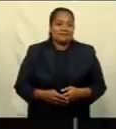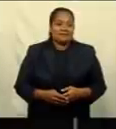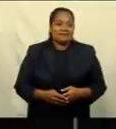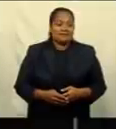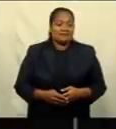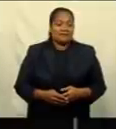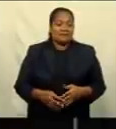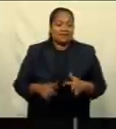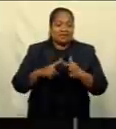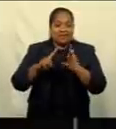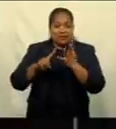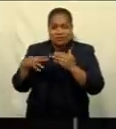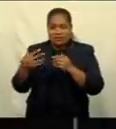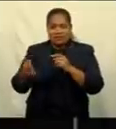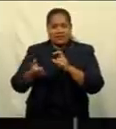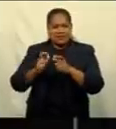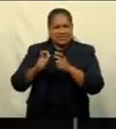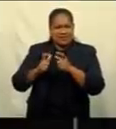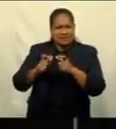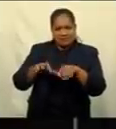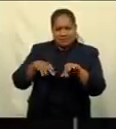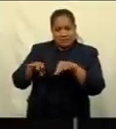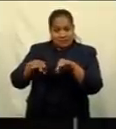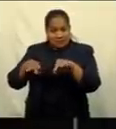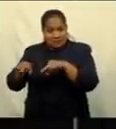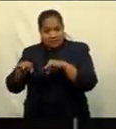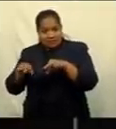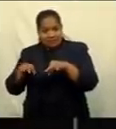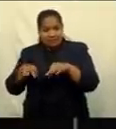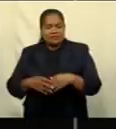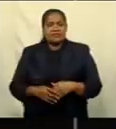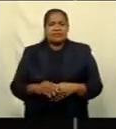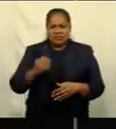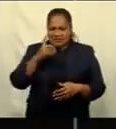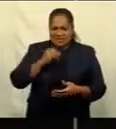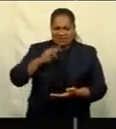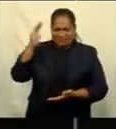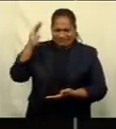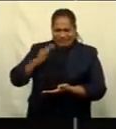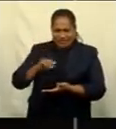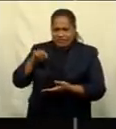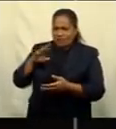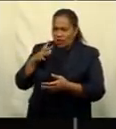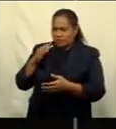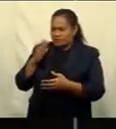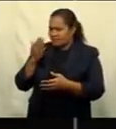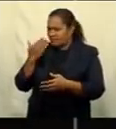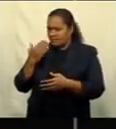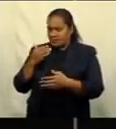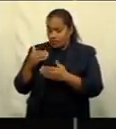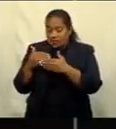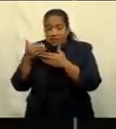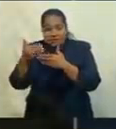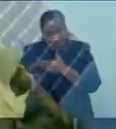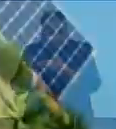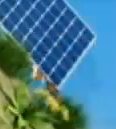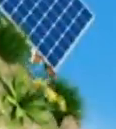The EU has a climate master plan to cut emissions drastically over the next decade, called Fit for